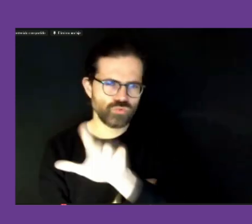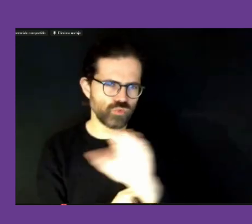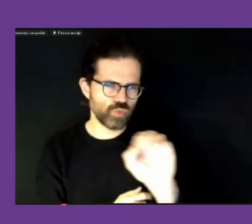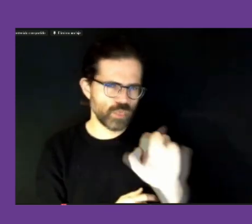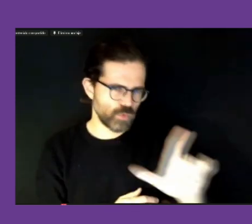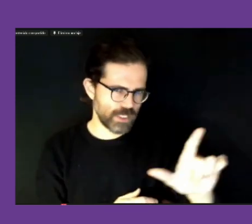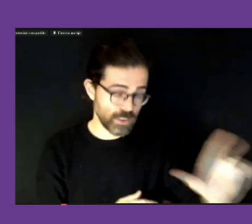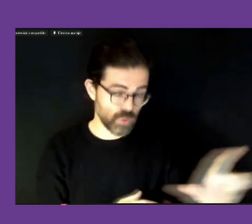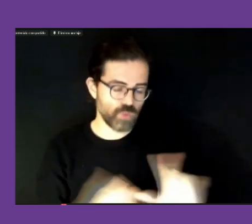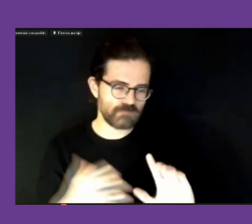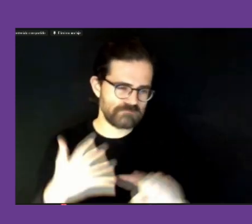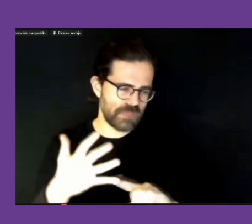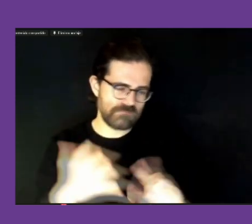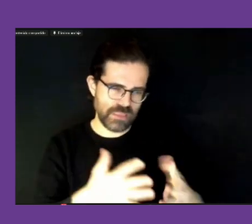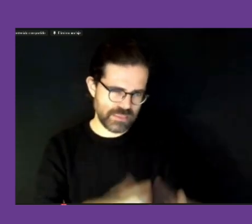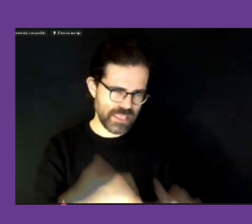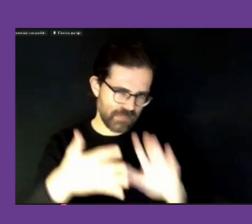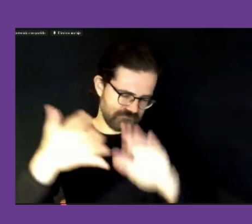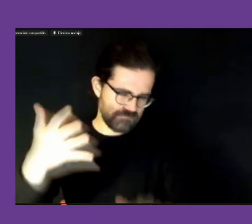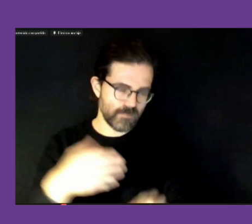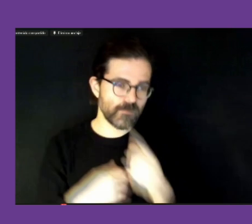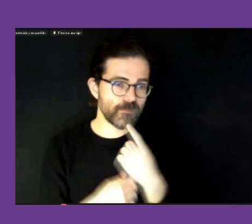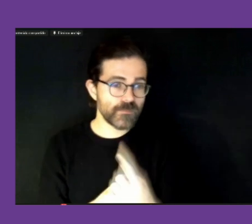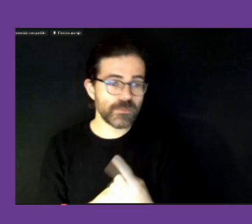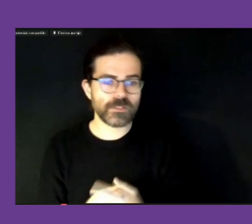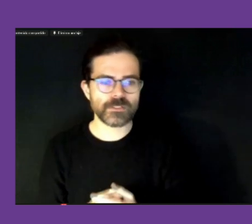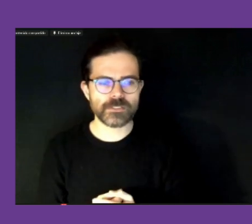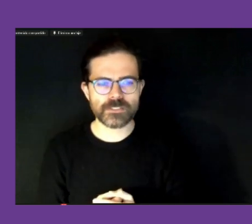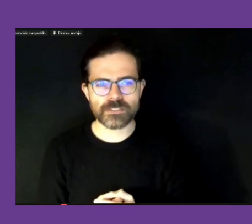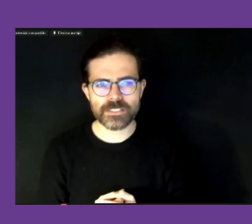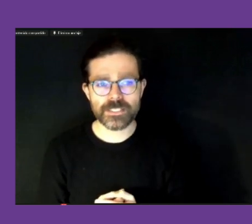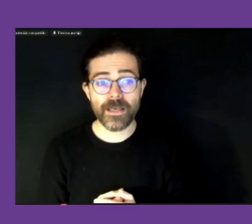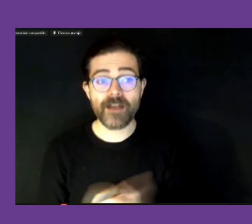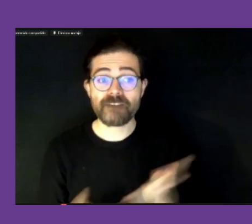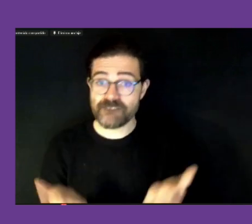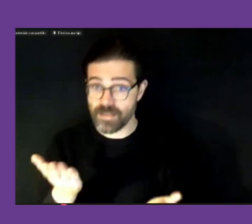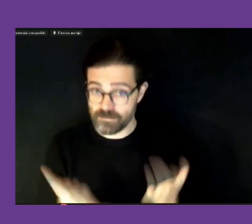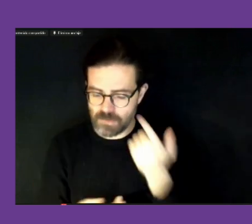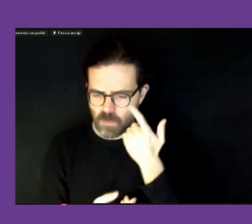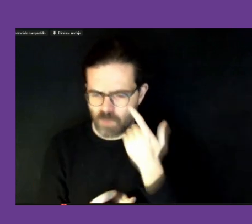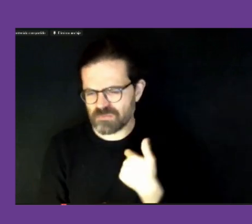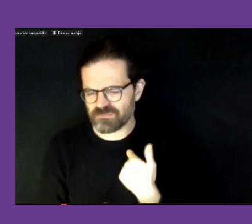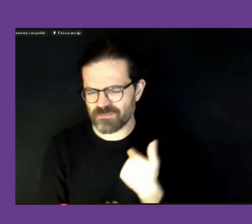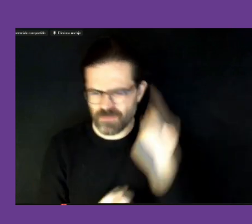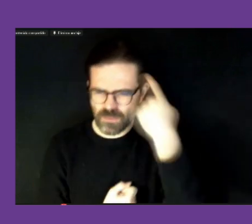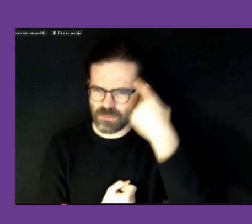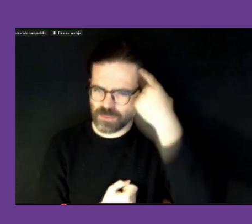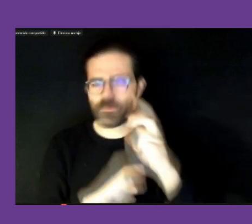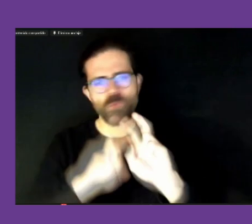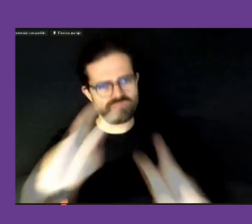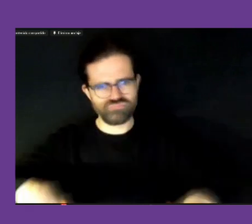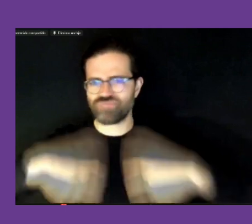in this mandate, it said that we needed to review this standard for it to be harmonized according to the